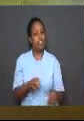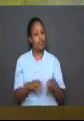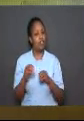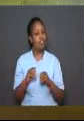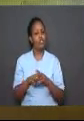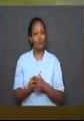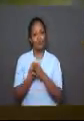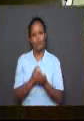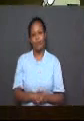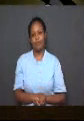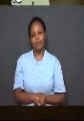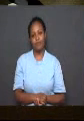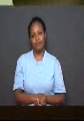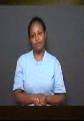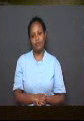please begin.